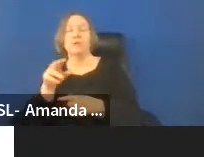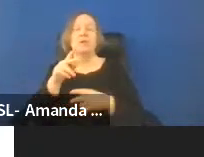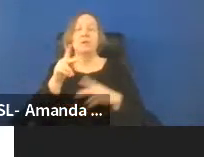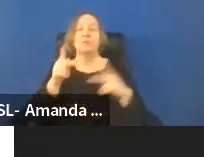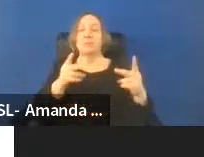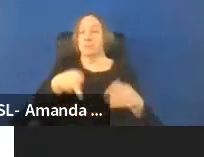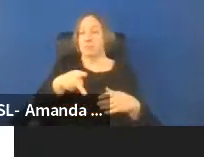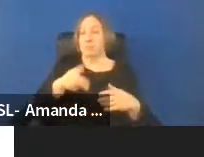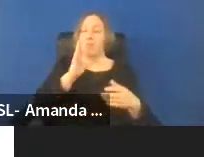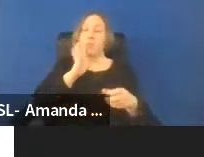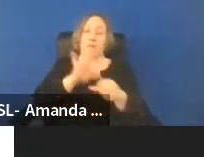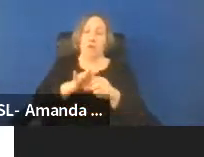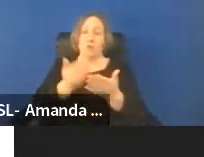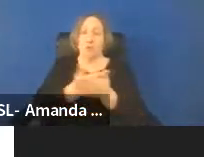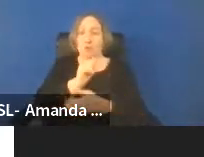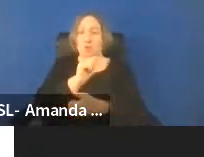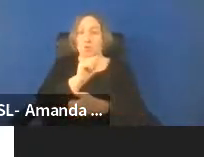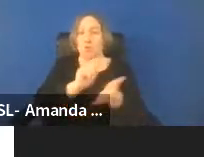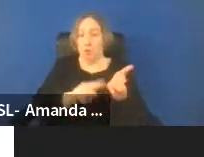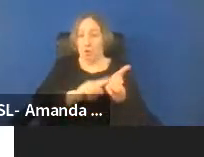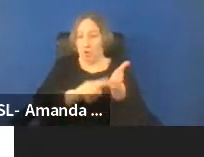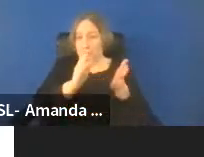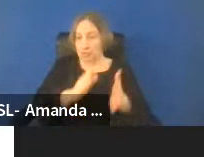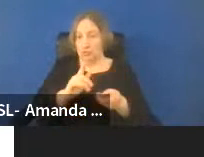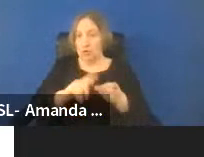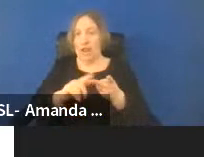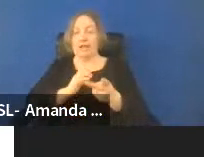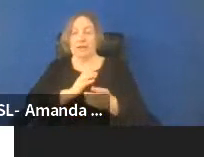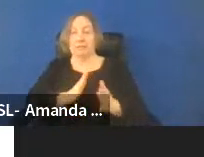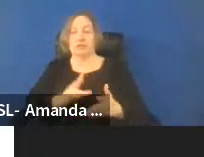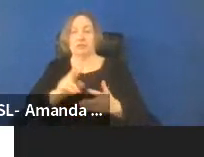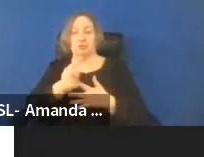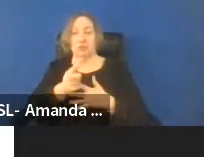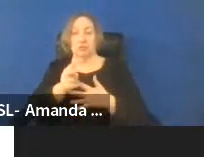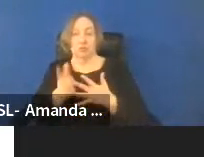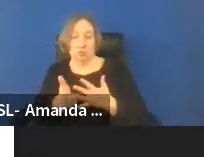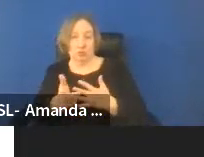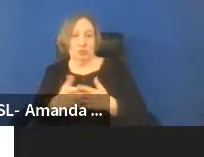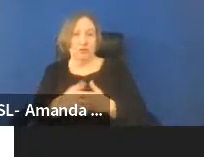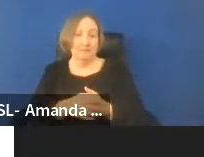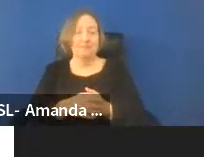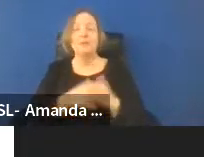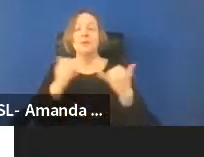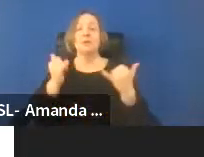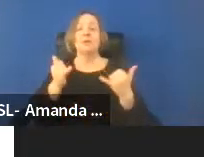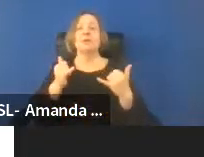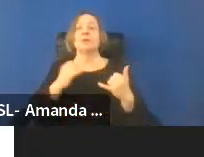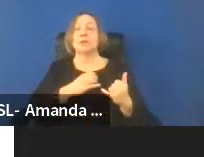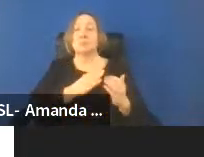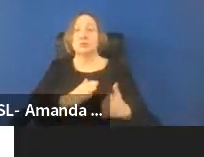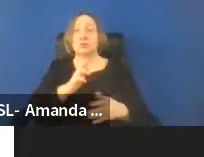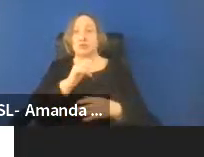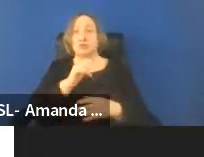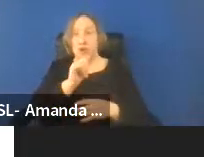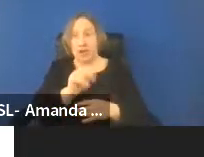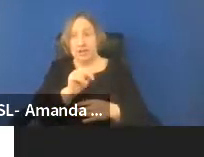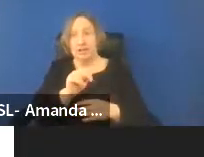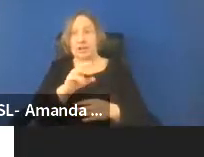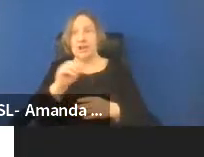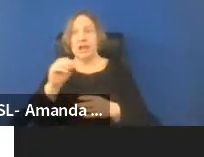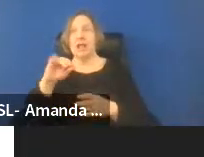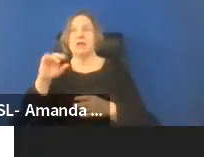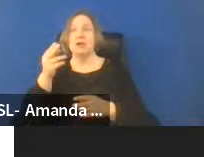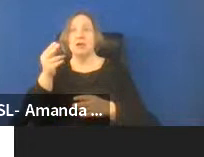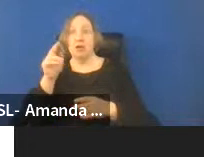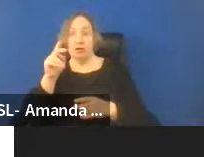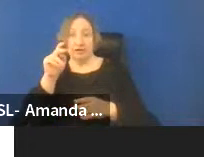new auditor and for commissioners number 2 and 3. Currently, commissioners Ryan and Hardesty hold